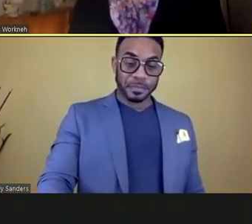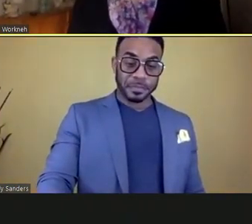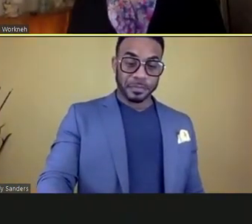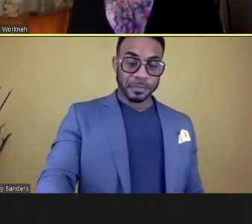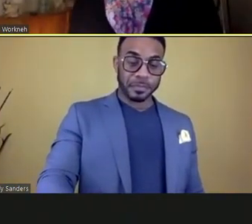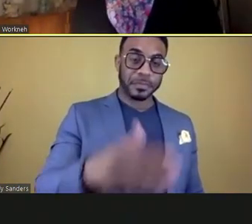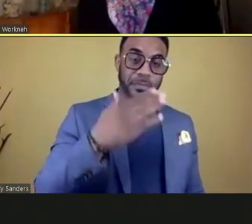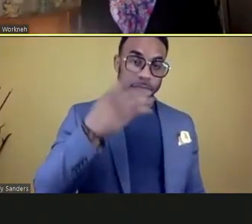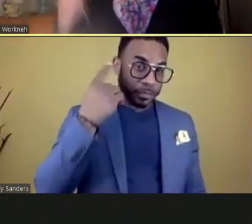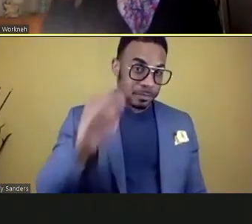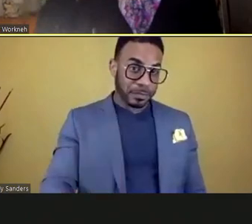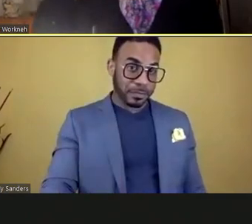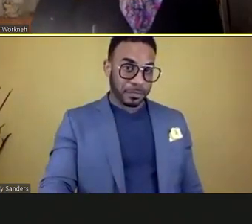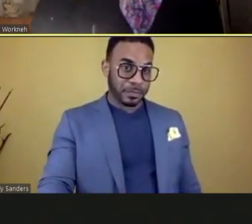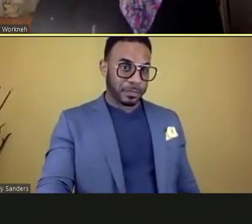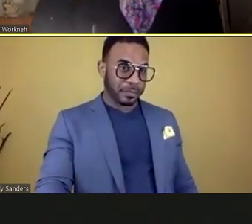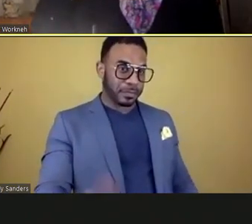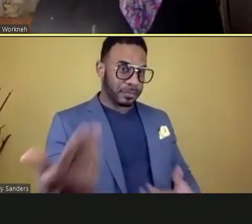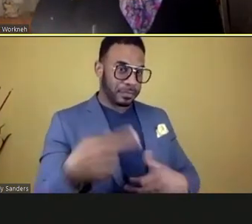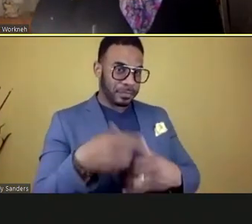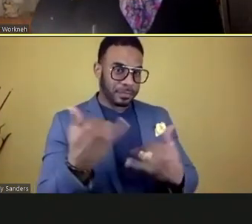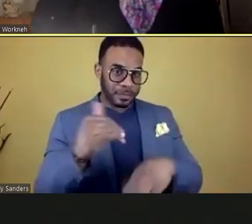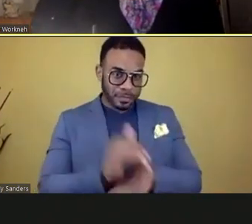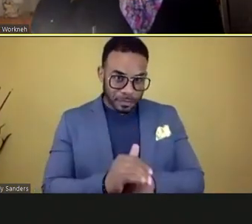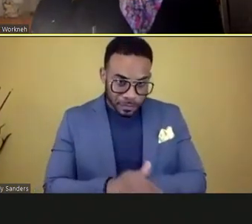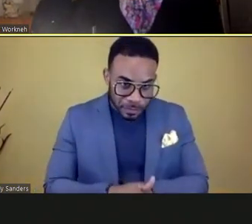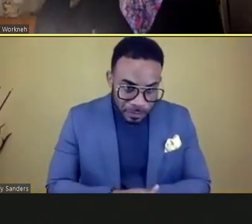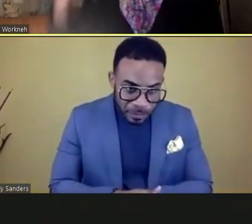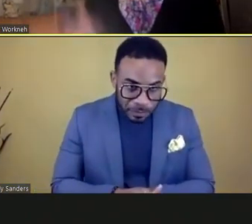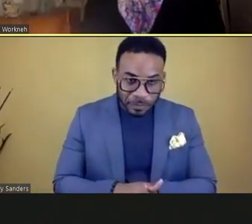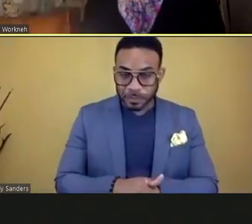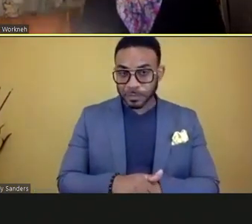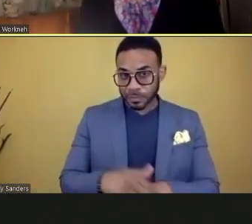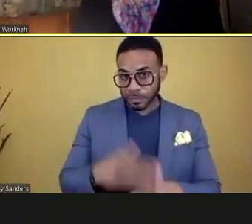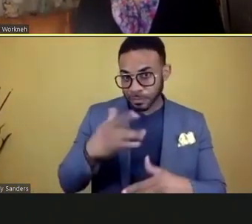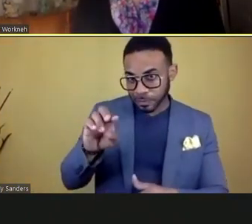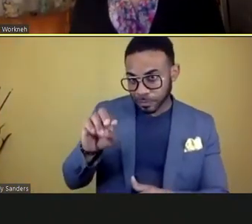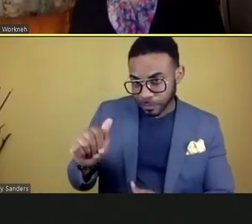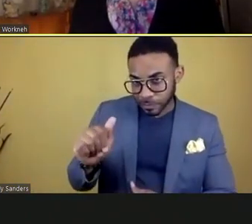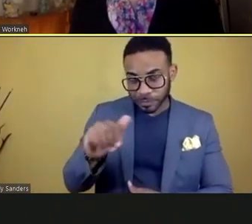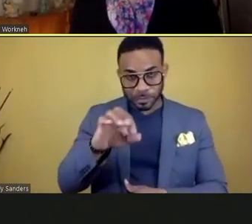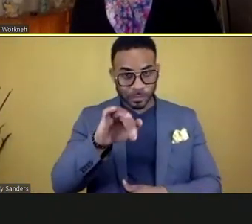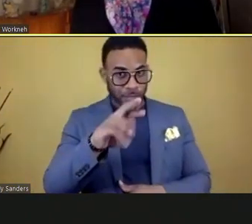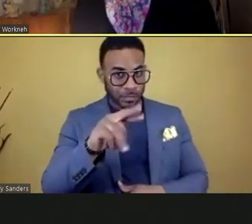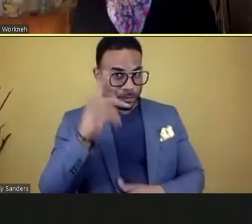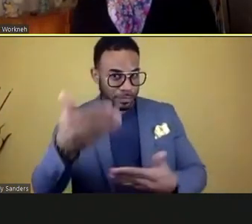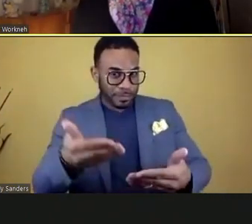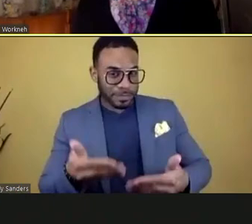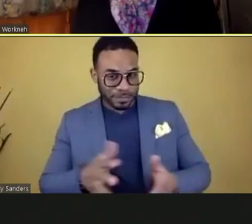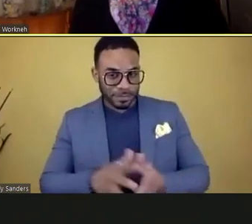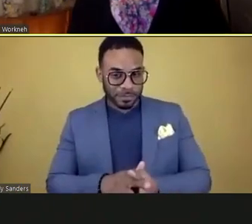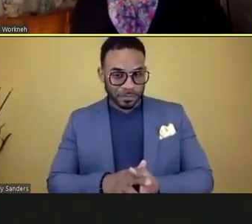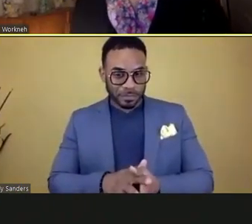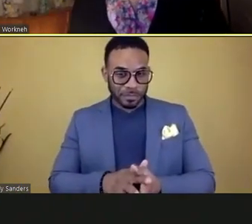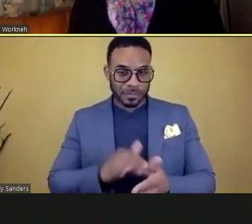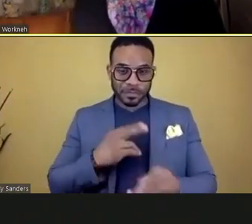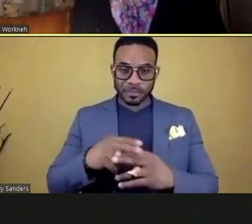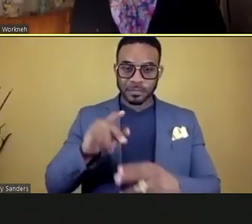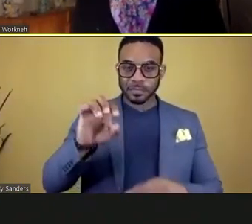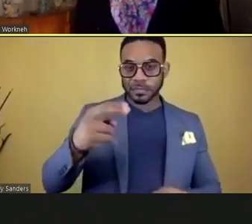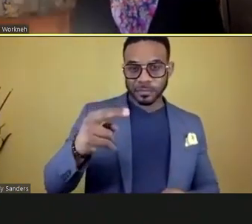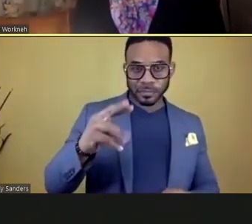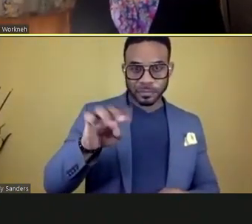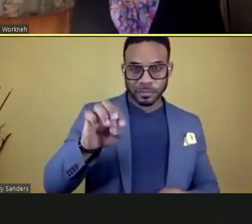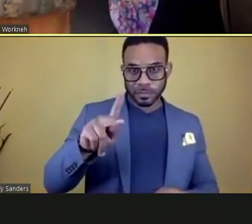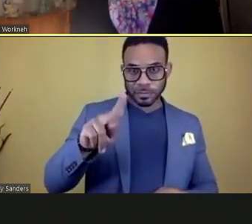thank you all for joining us tonight. And thank you, Laura and Carmen, for the invitation. My name is Sarah Workna.